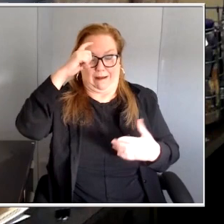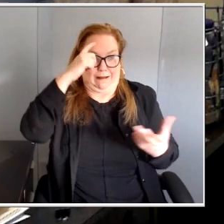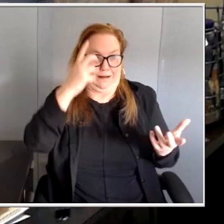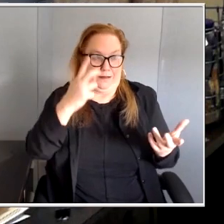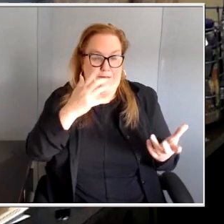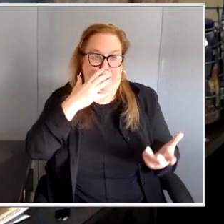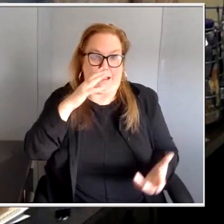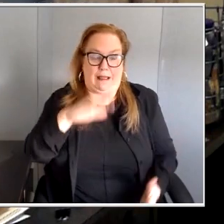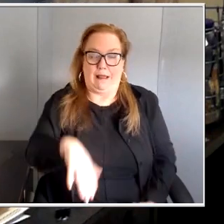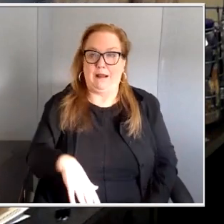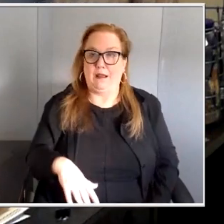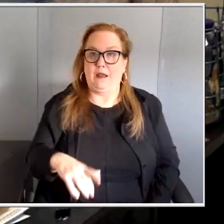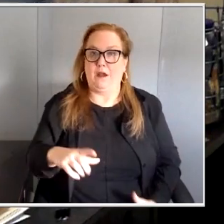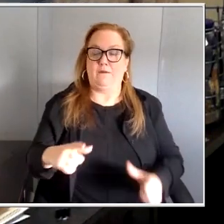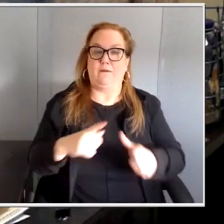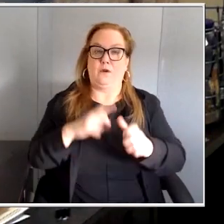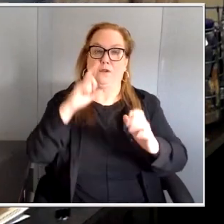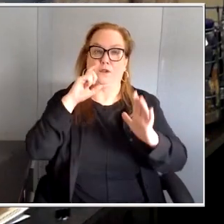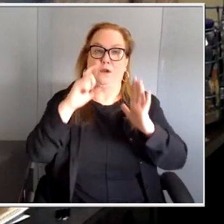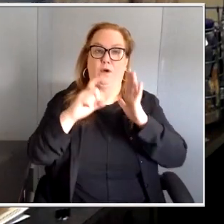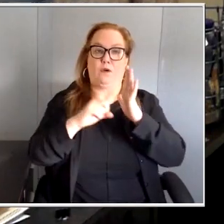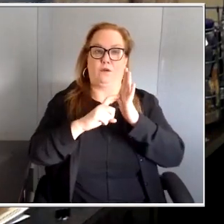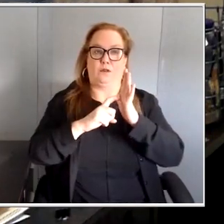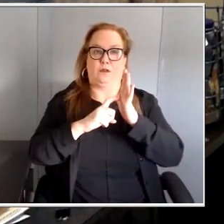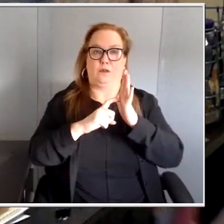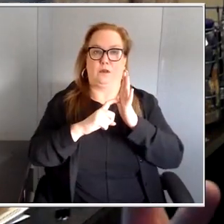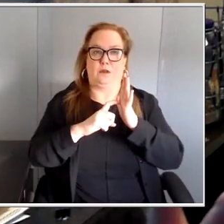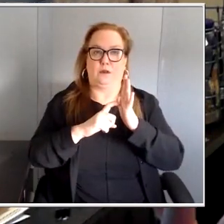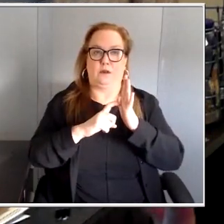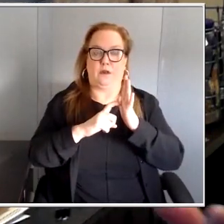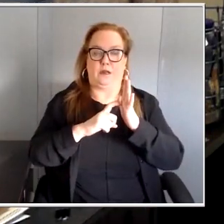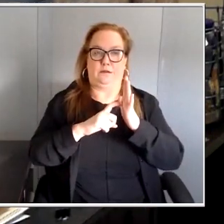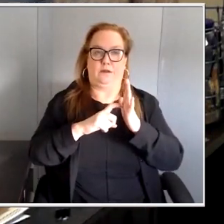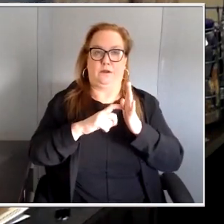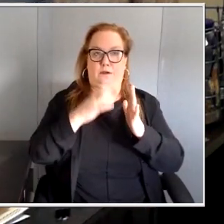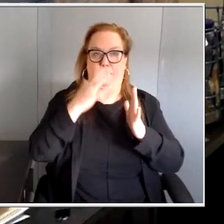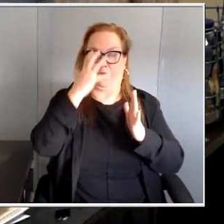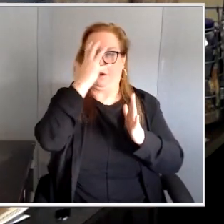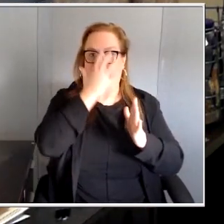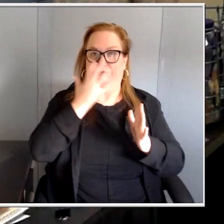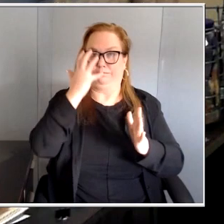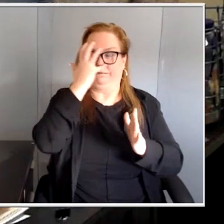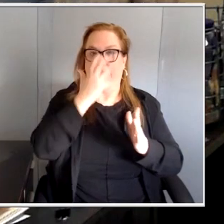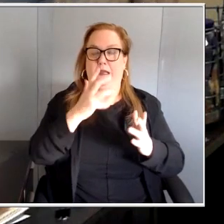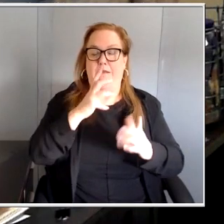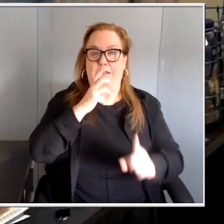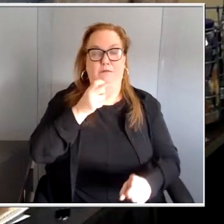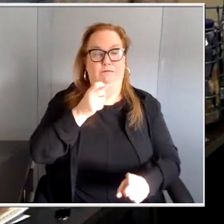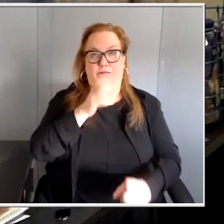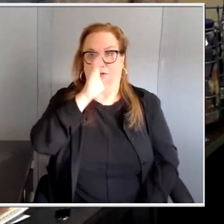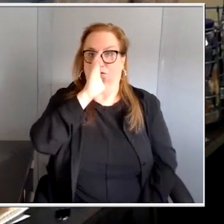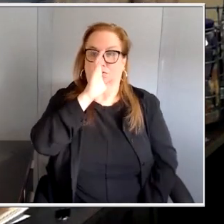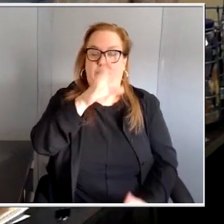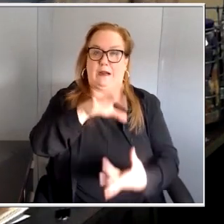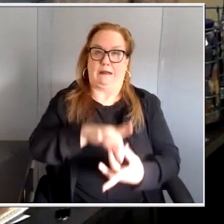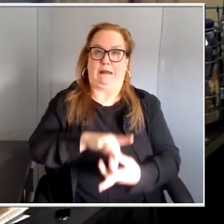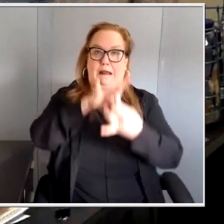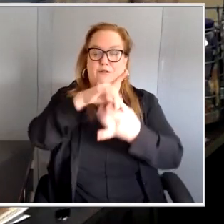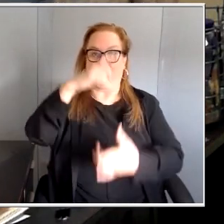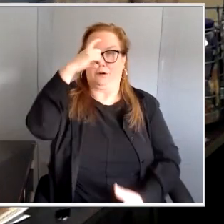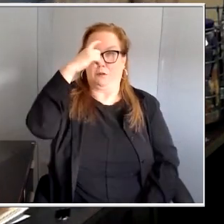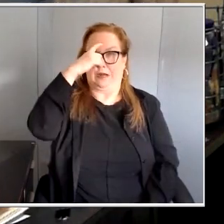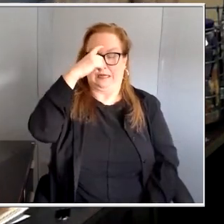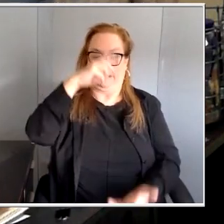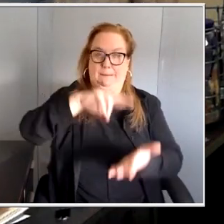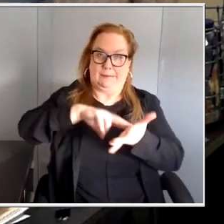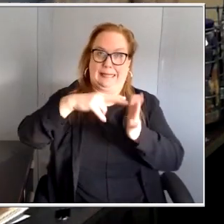the first thing we noticed about COVID was it stole your olfaction, right? Well, that's a direct conduit to your brain. That means it's in your